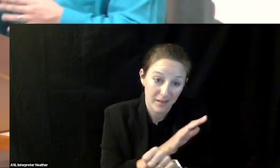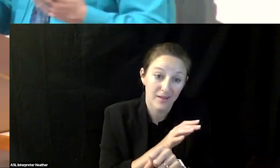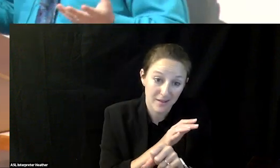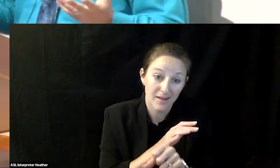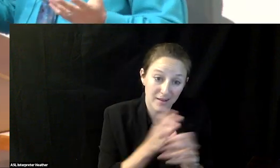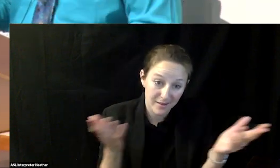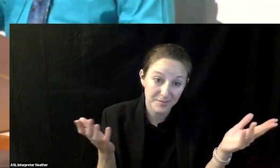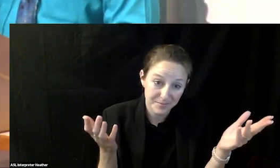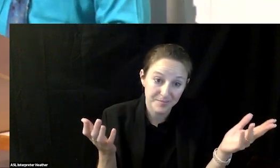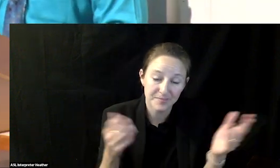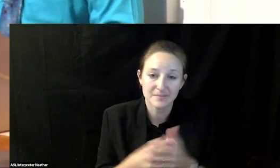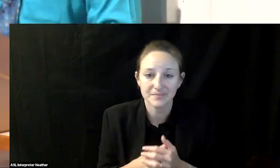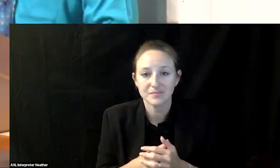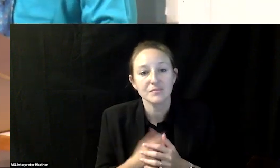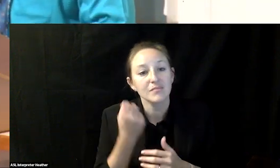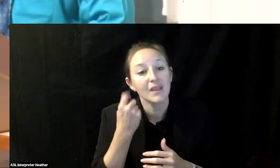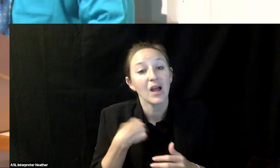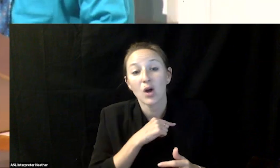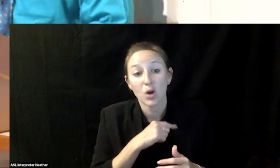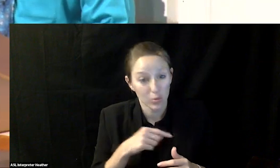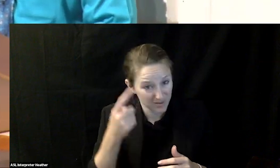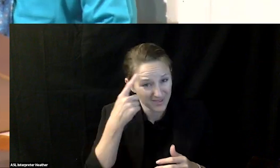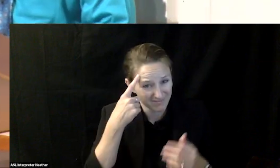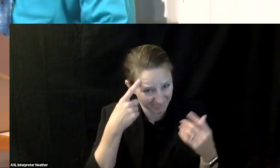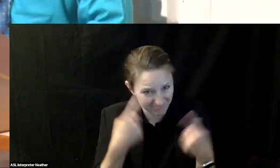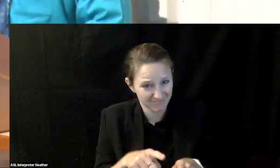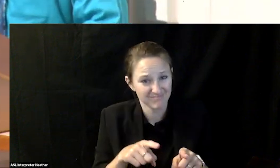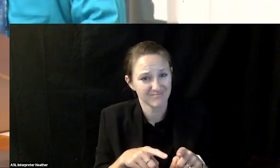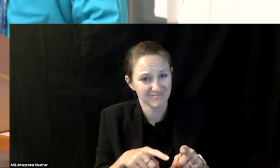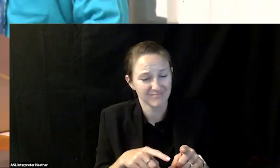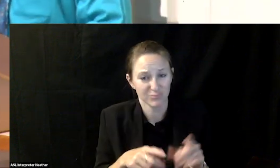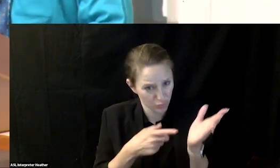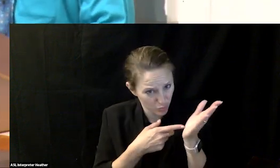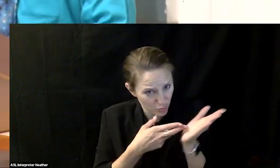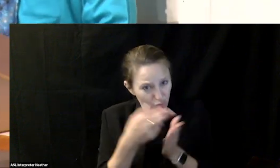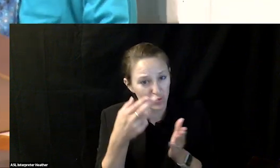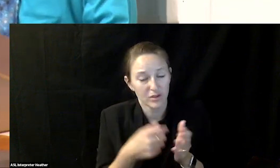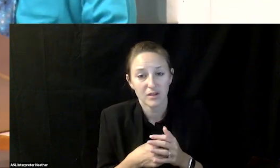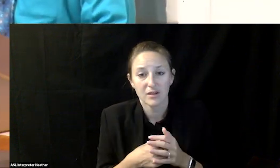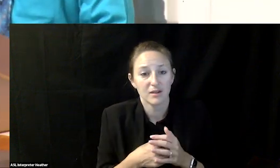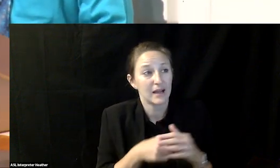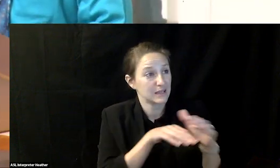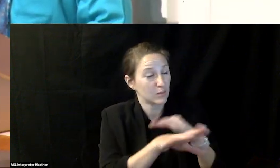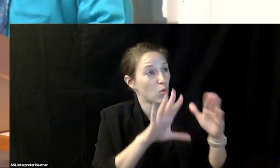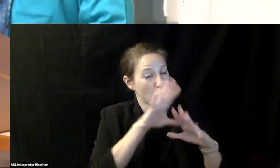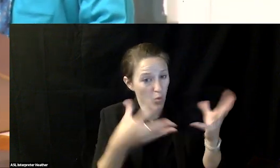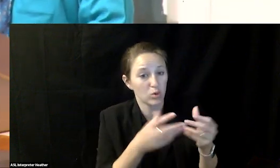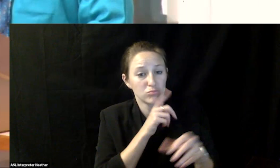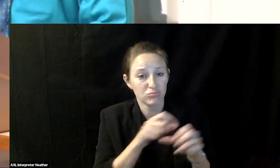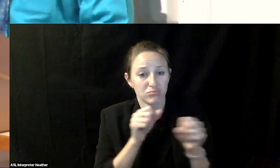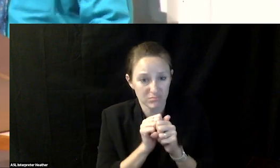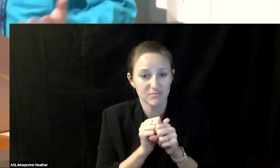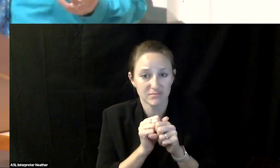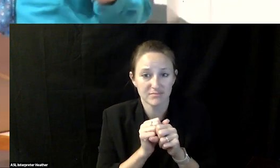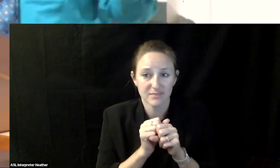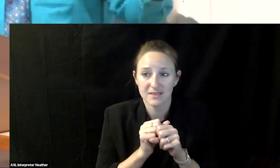We absolutely think that is true. And they did a great job of highlighting ways that